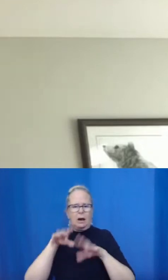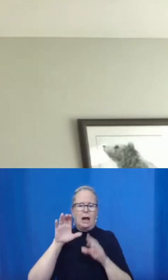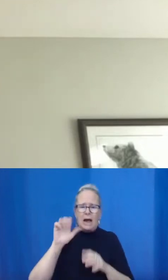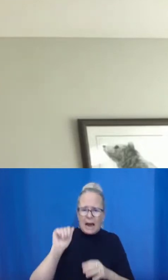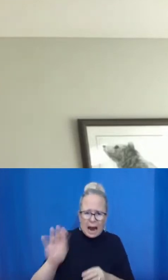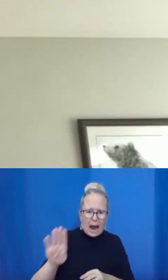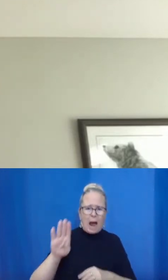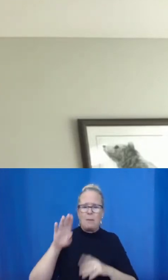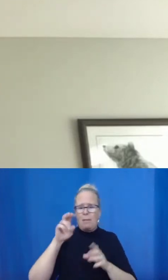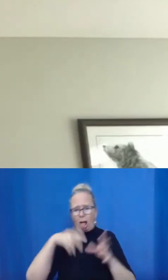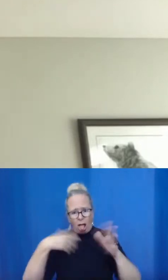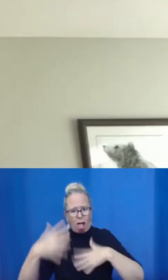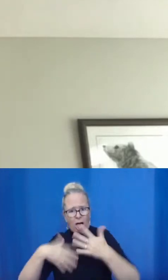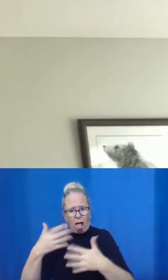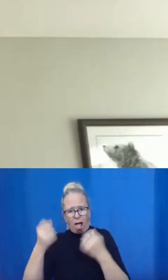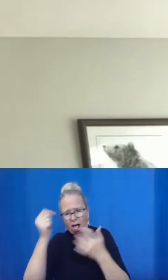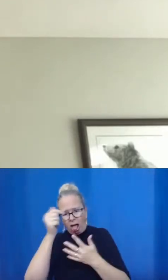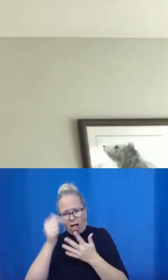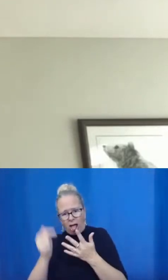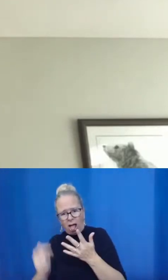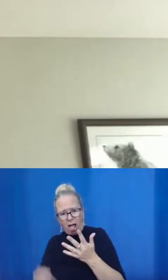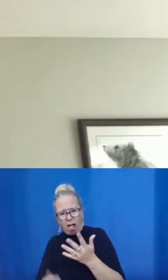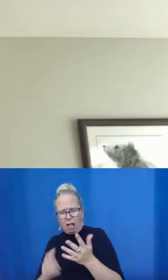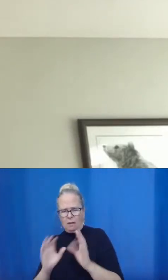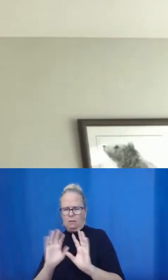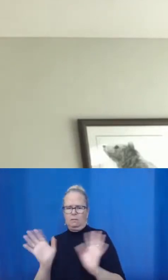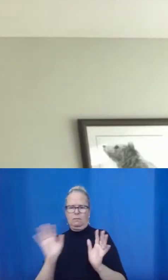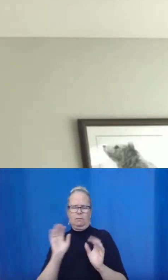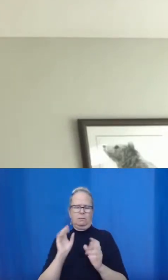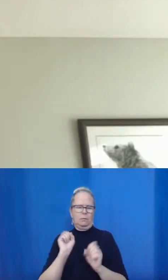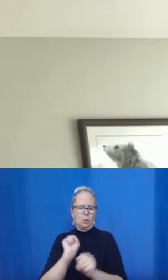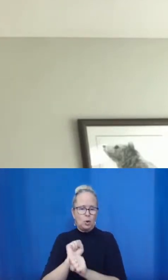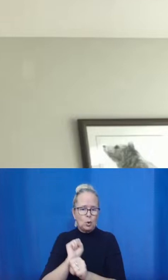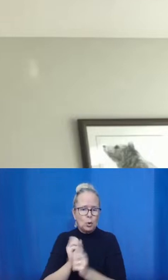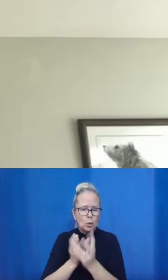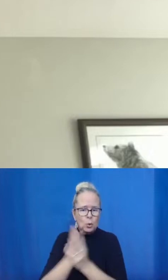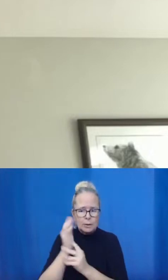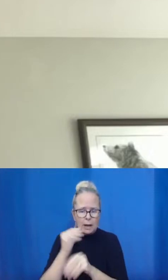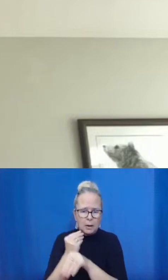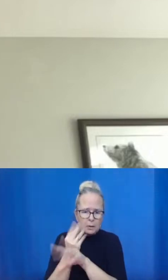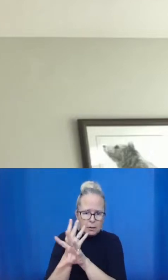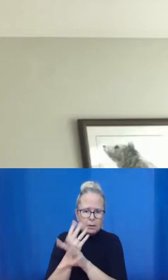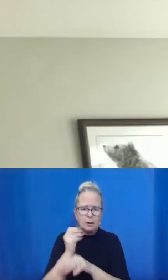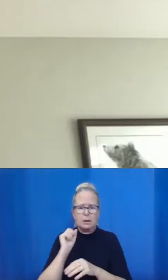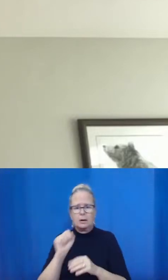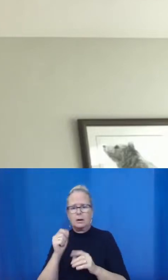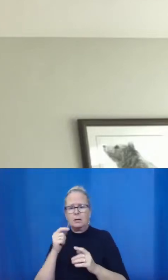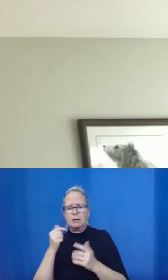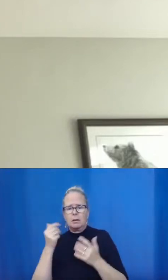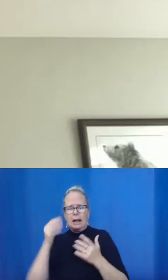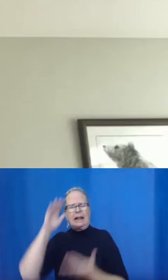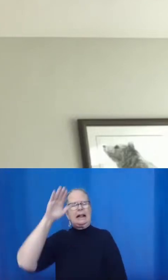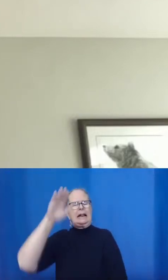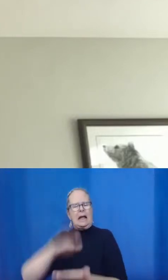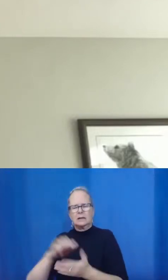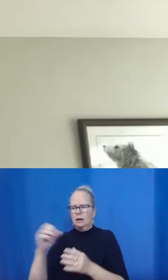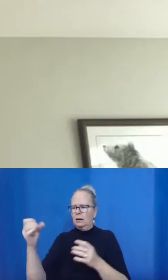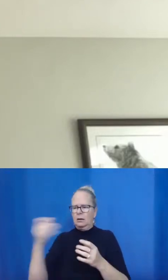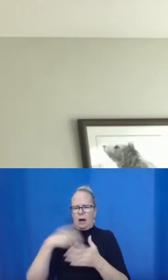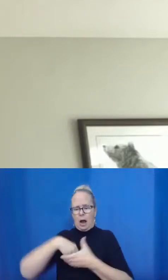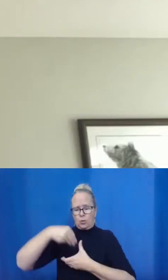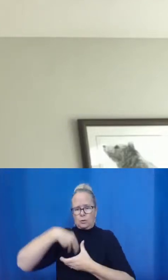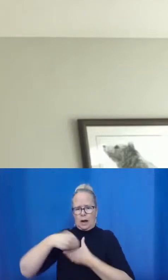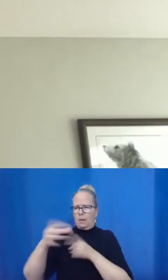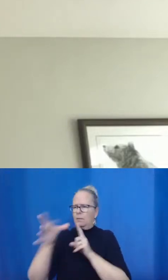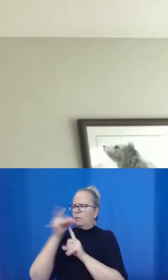of care. And so going forward, I think there should be a concerted effort to ramp up cancer screening. There should be plans to build up capacity to deal with the backlog